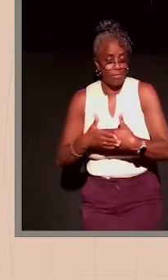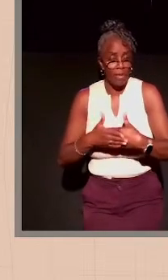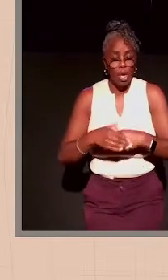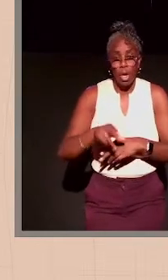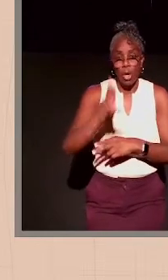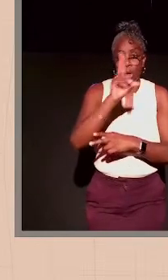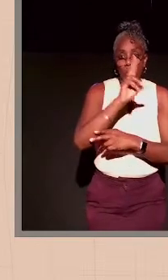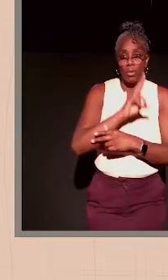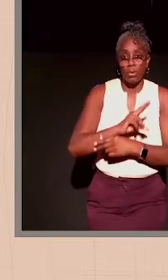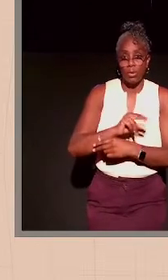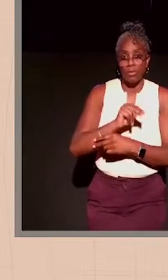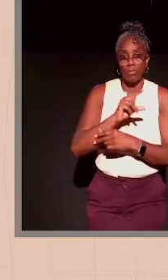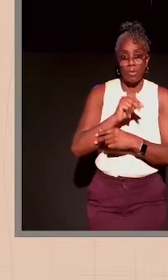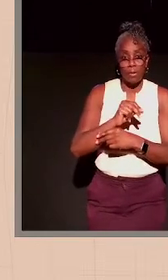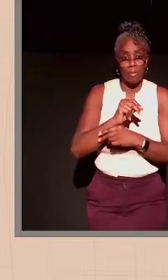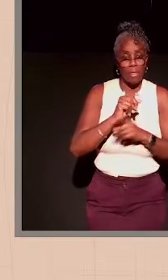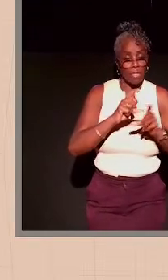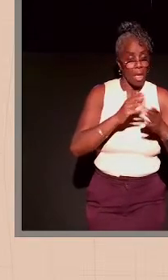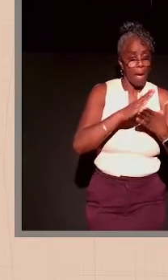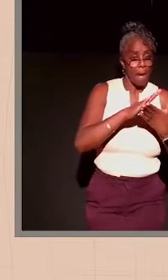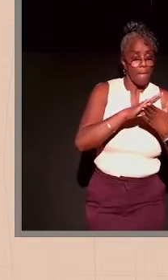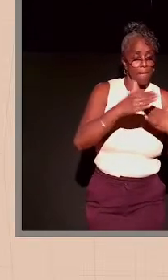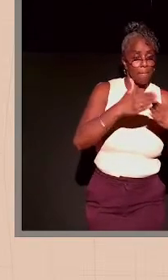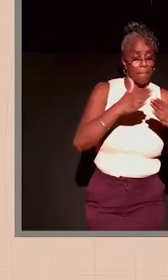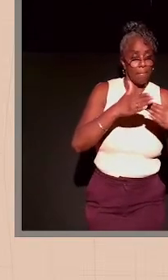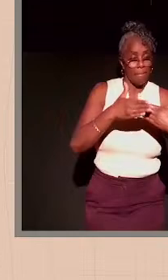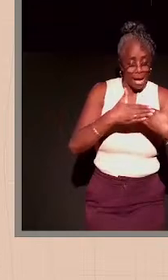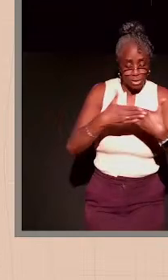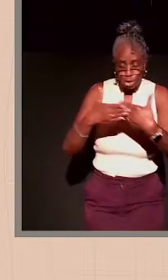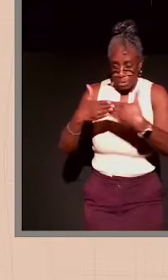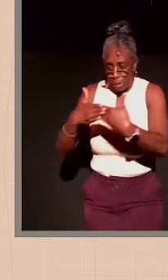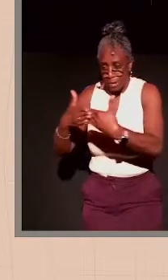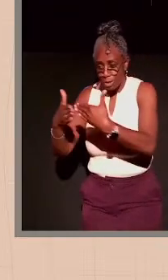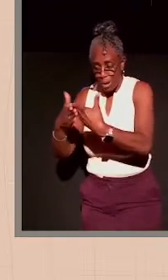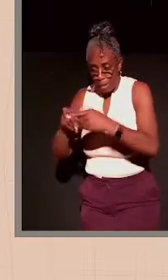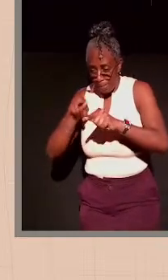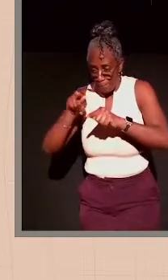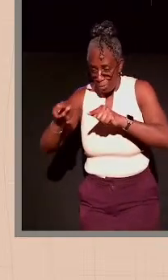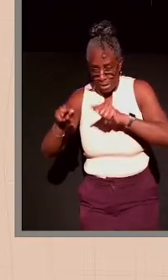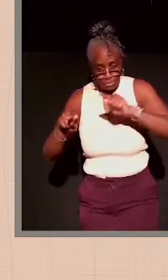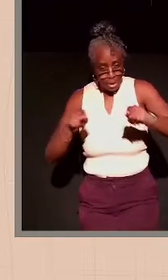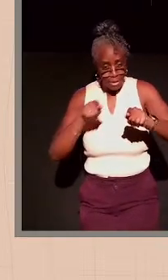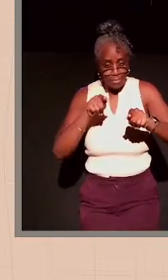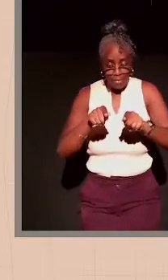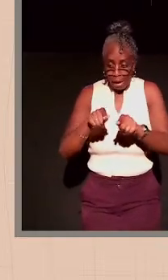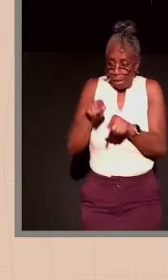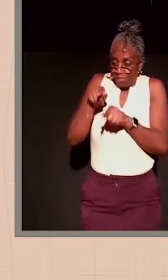12 of the sub-patchers by pressing specific buttons.